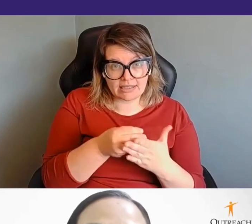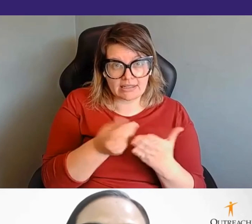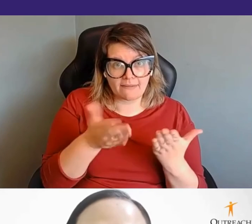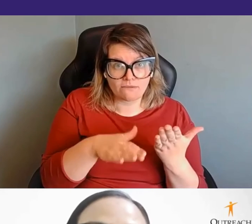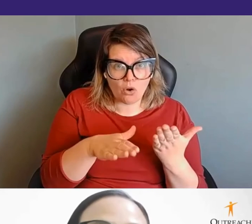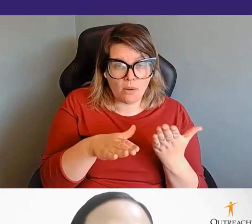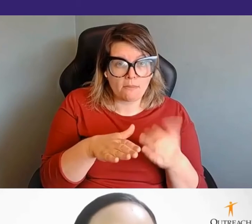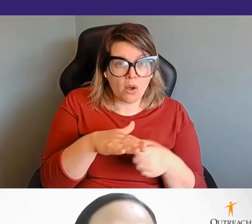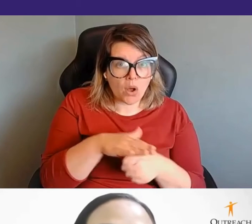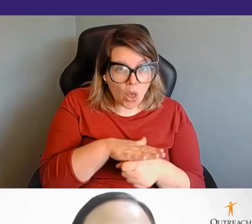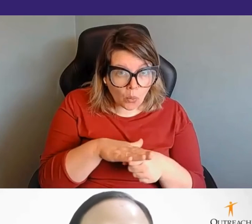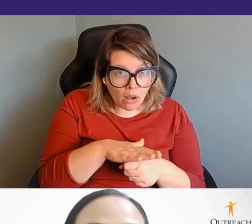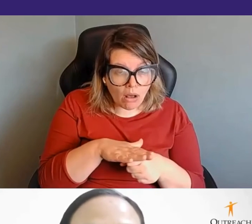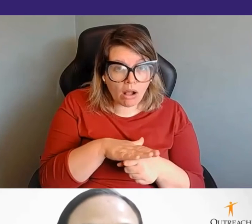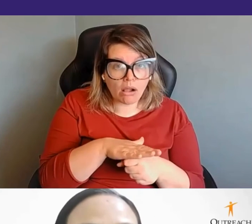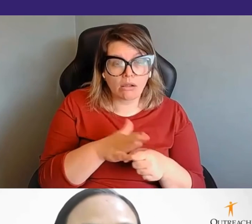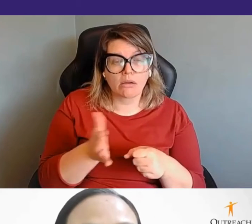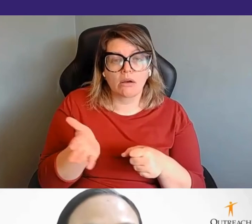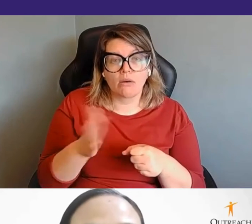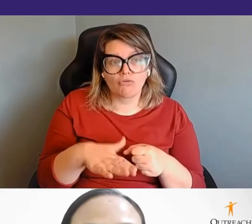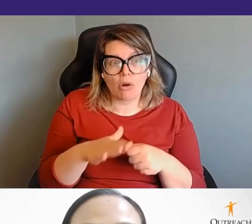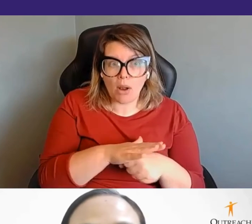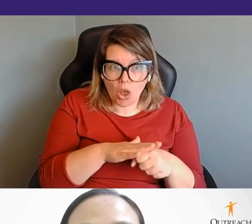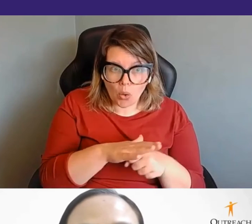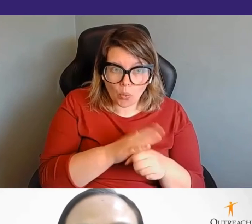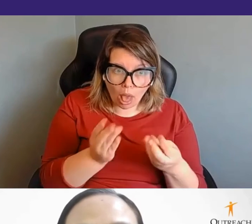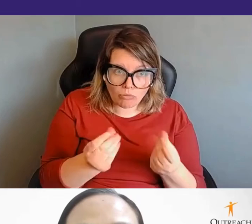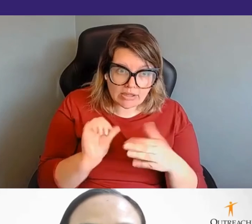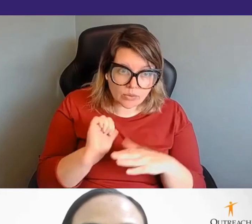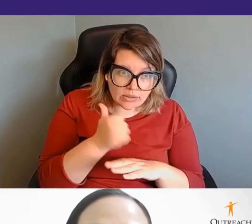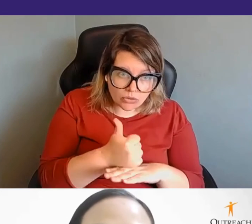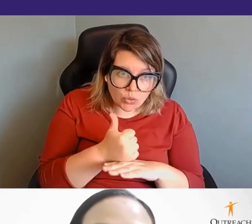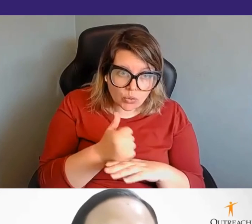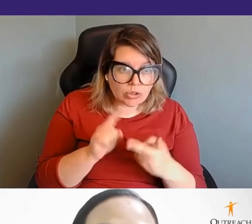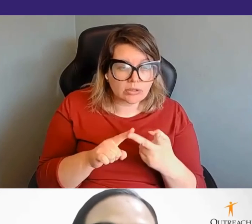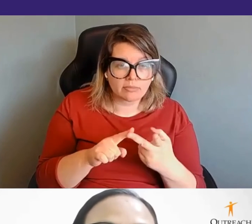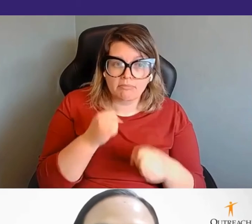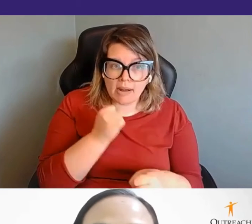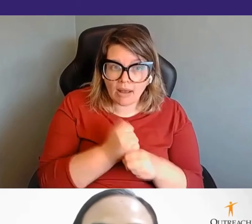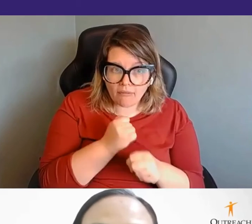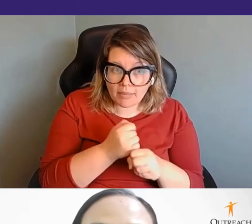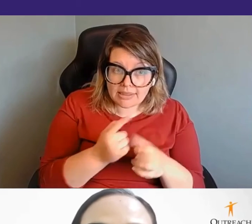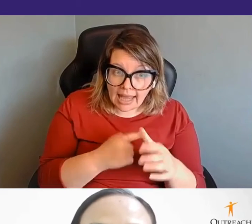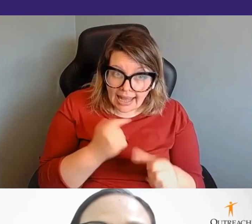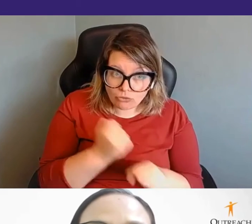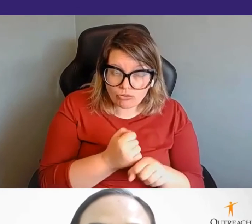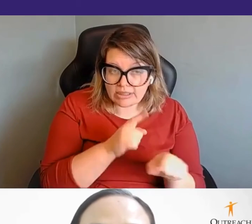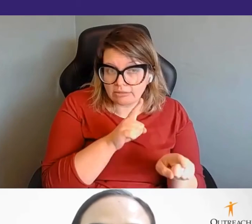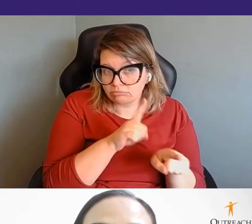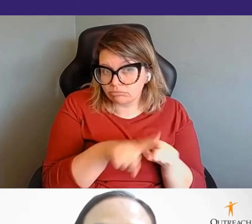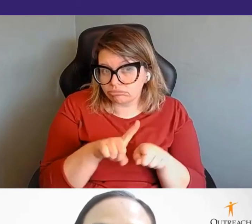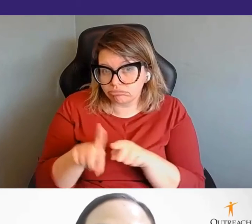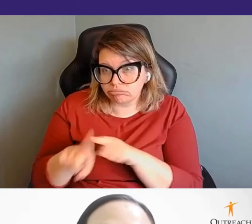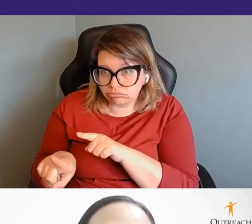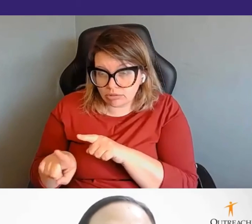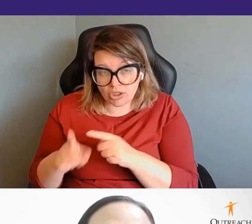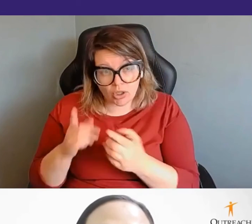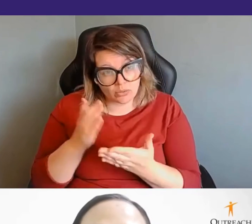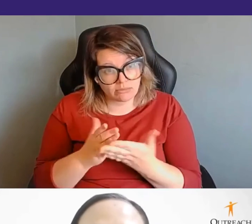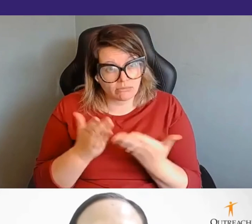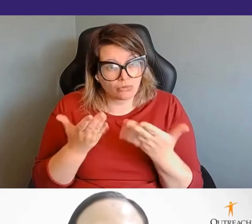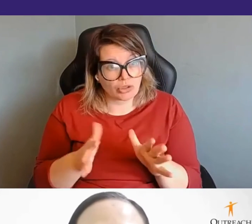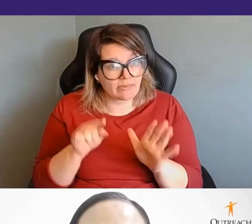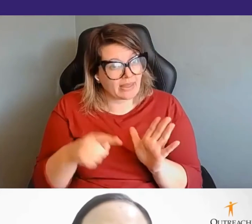sources, from local resource institutions, from government agencies, and so on. So it just happened that this